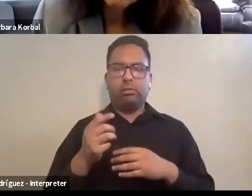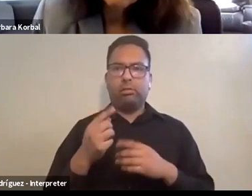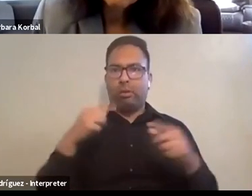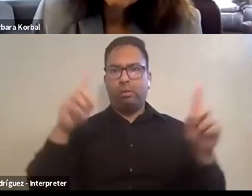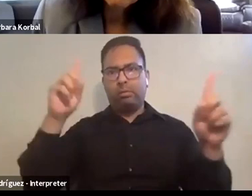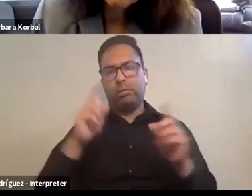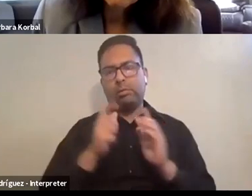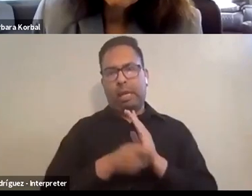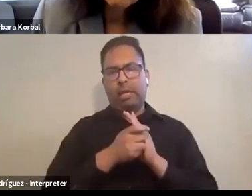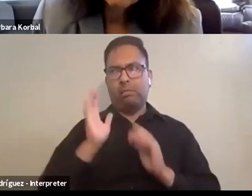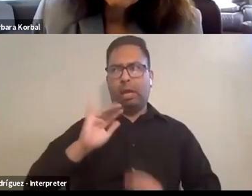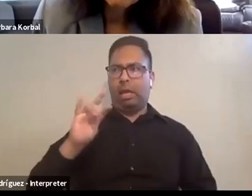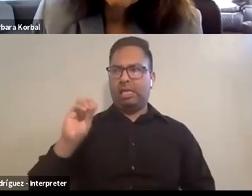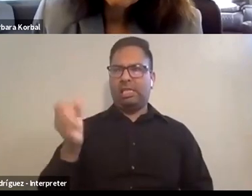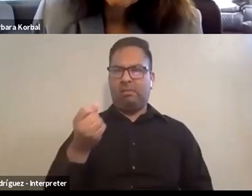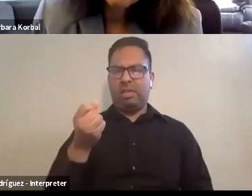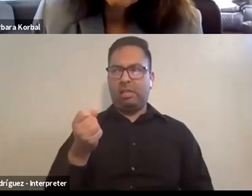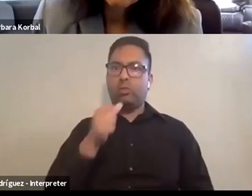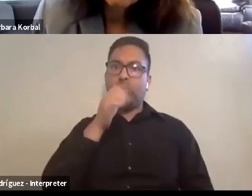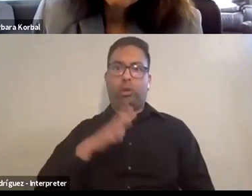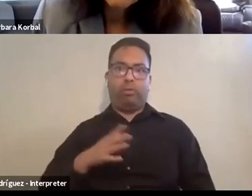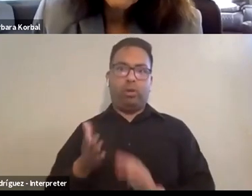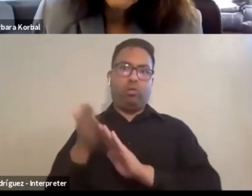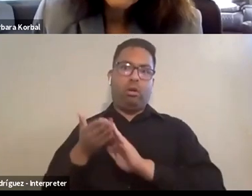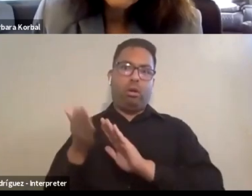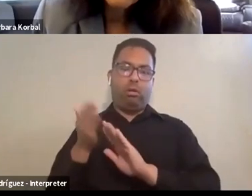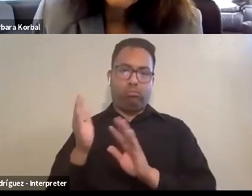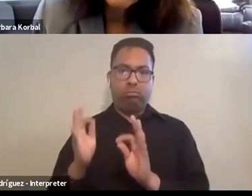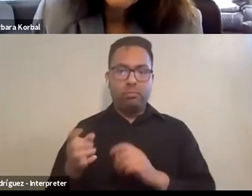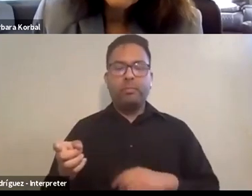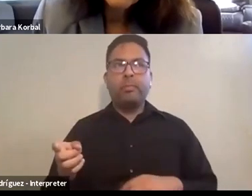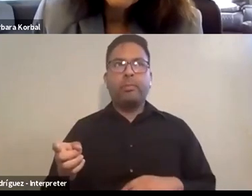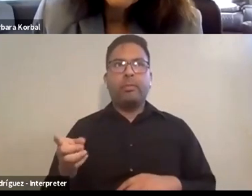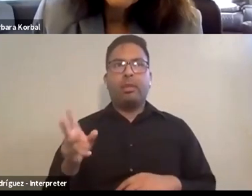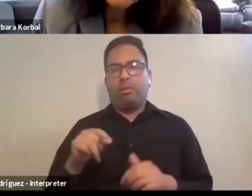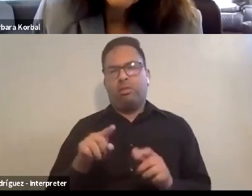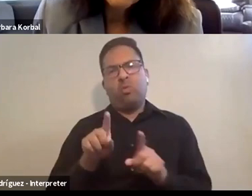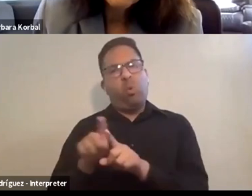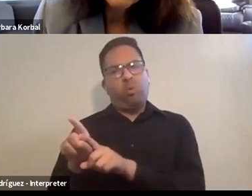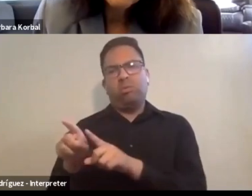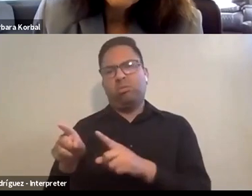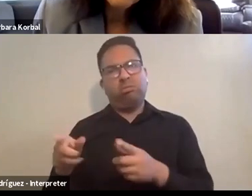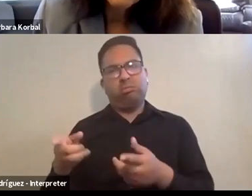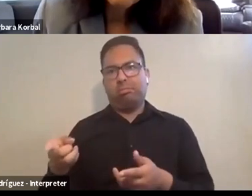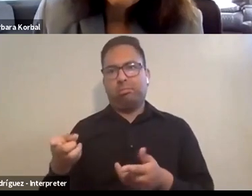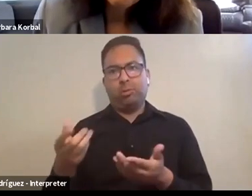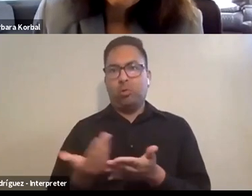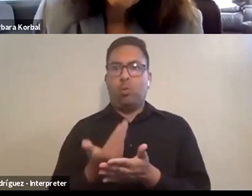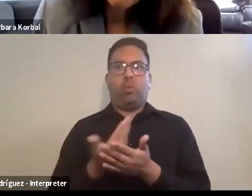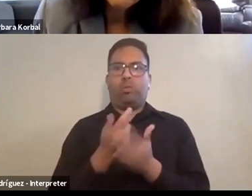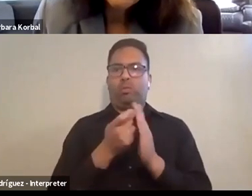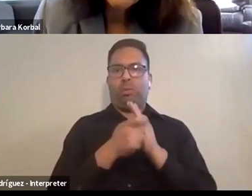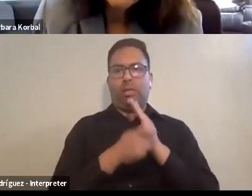the 70s, run by women. But there are also new magazines